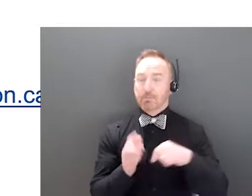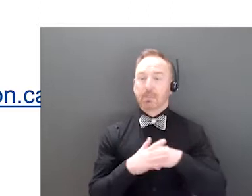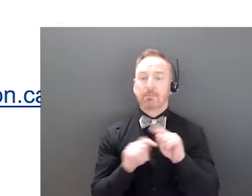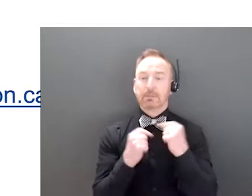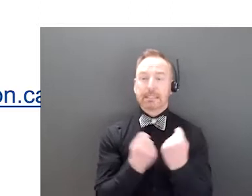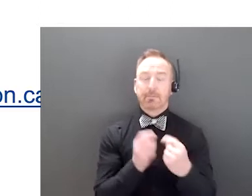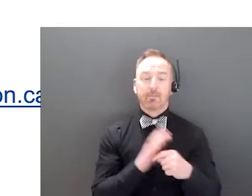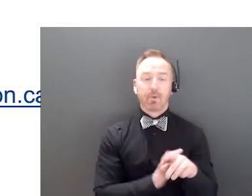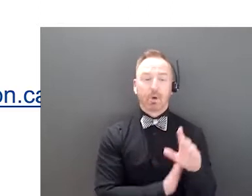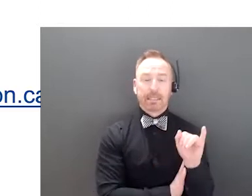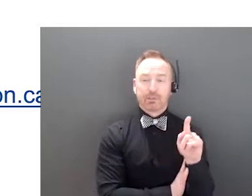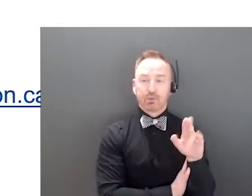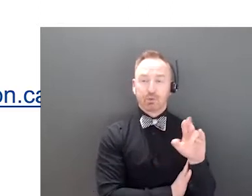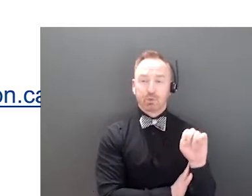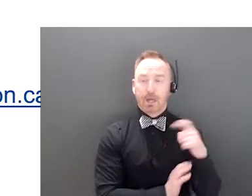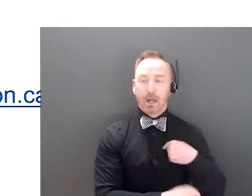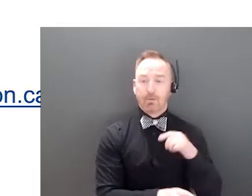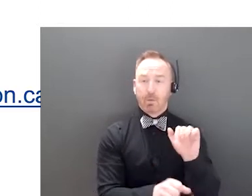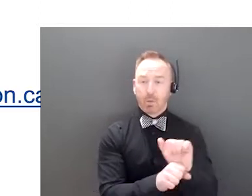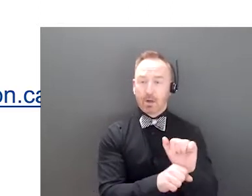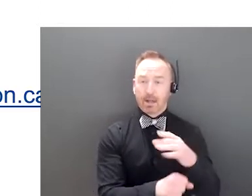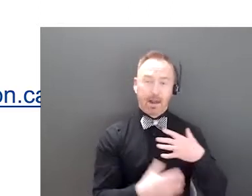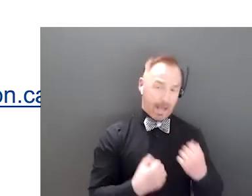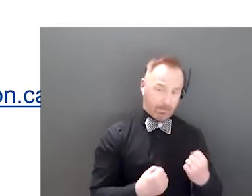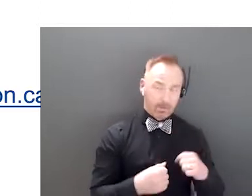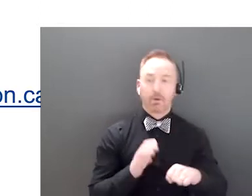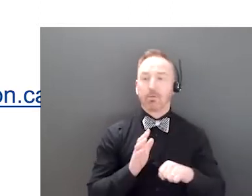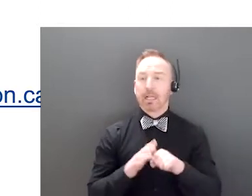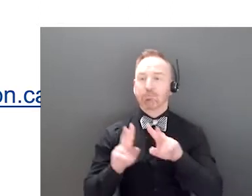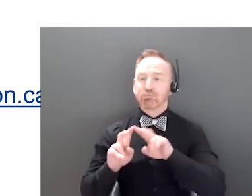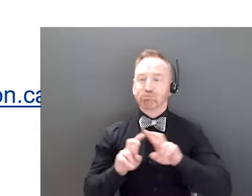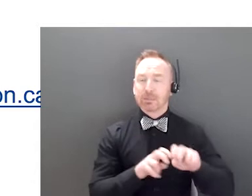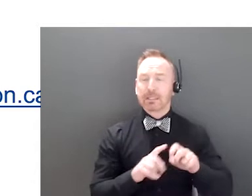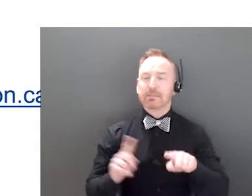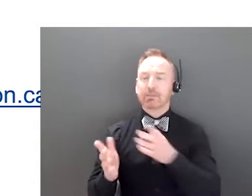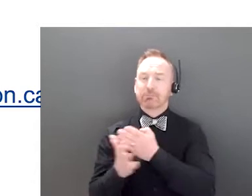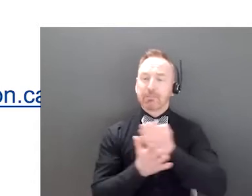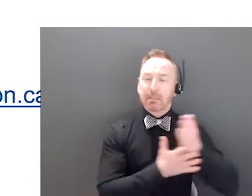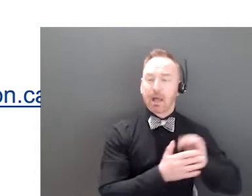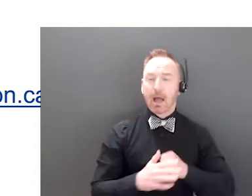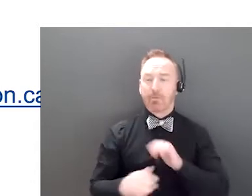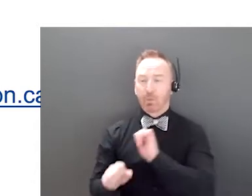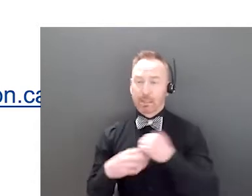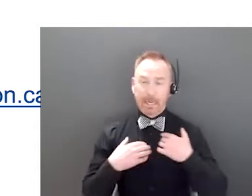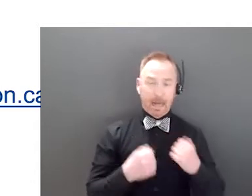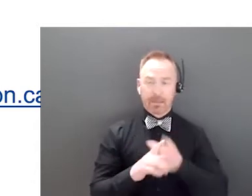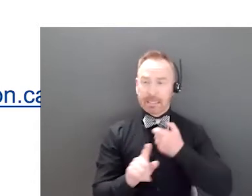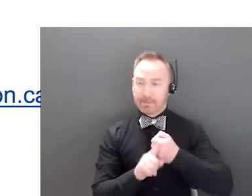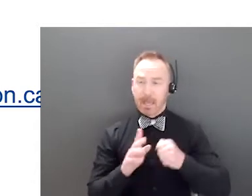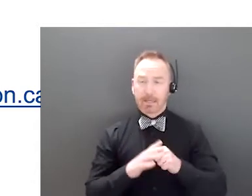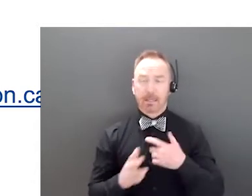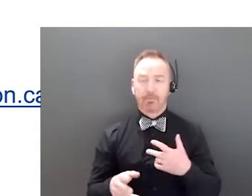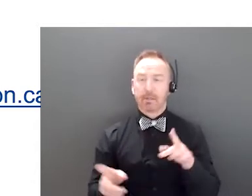Institute for Work and Health has been examining different aspects of the future of work and their impact on people living with disabilities, as well